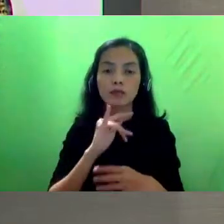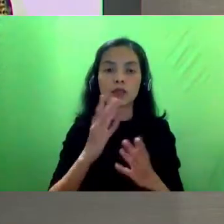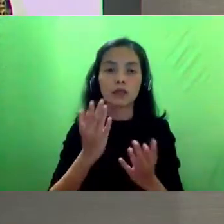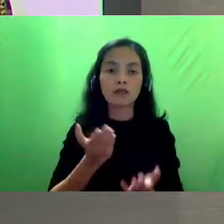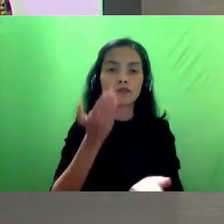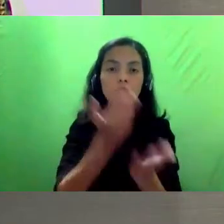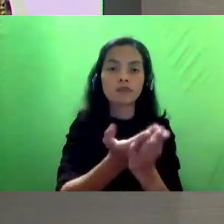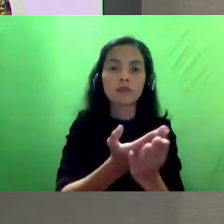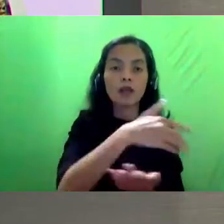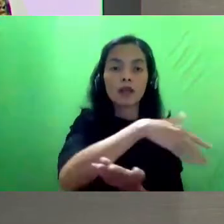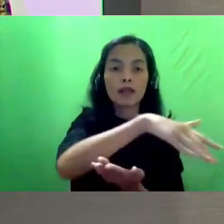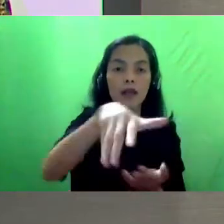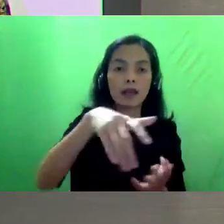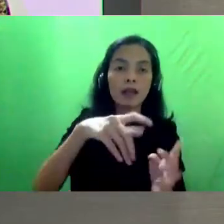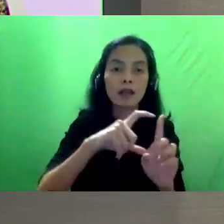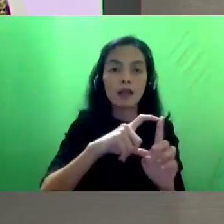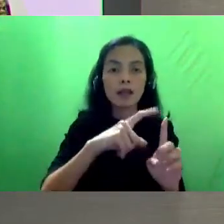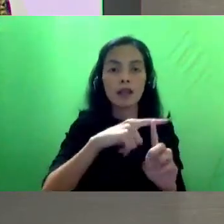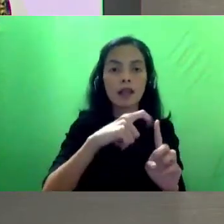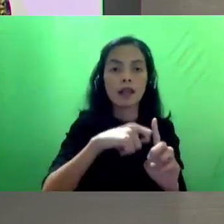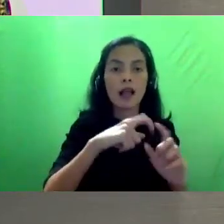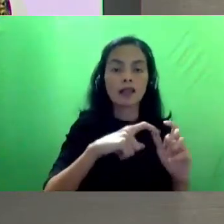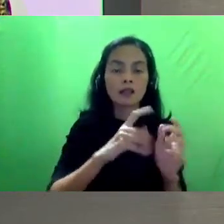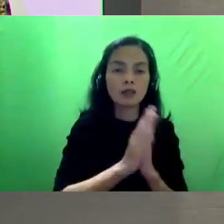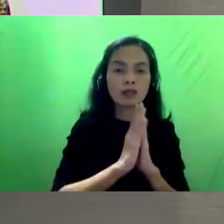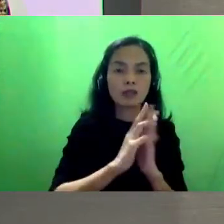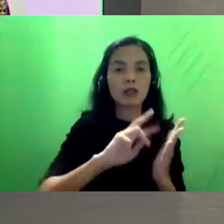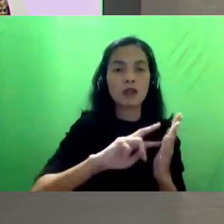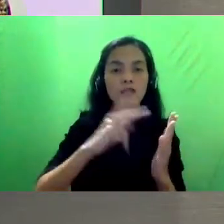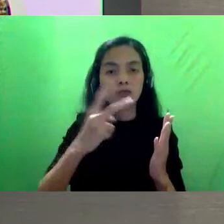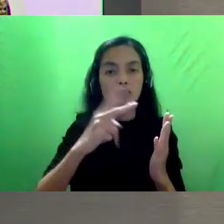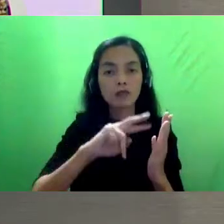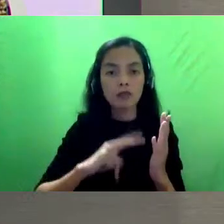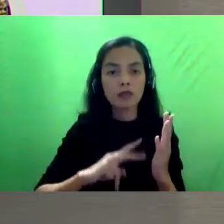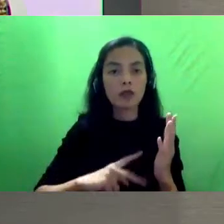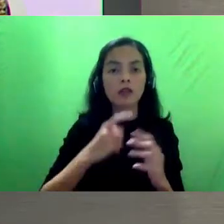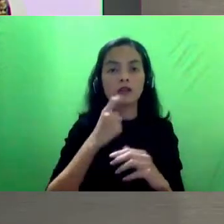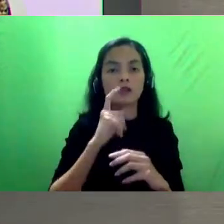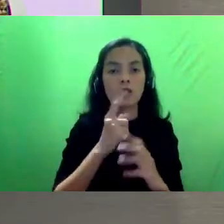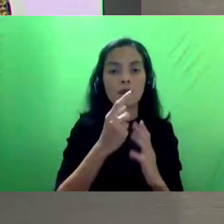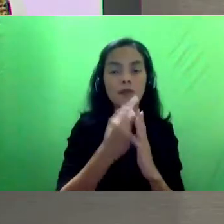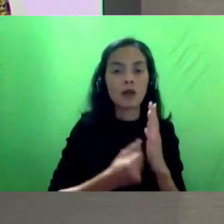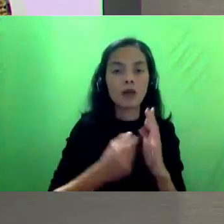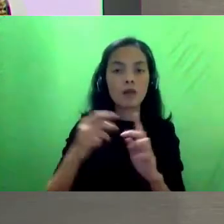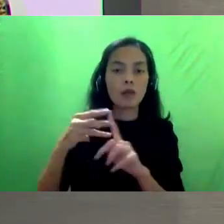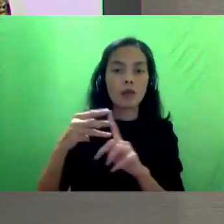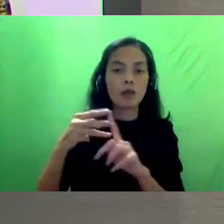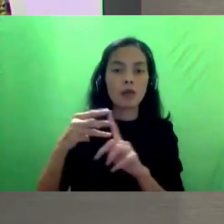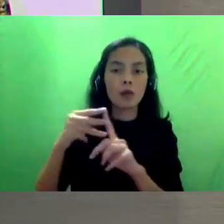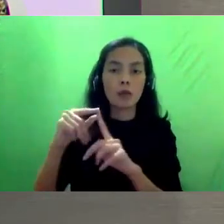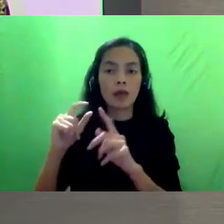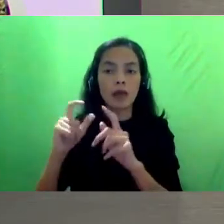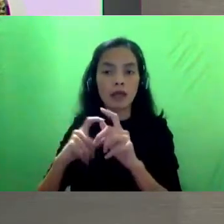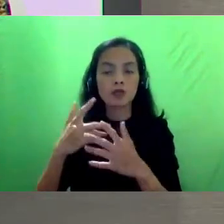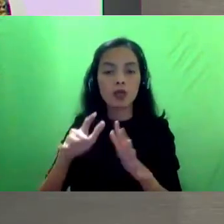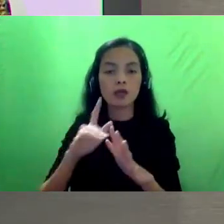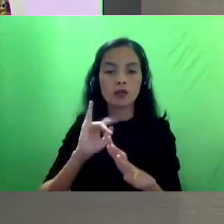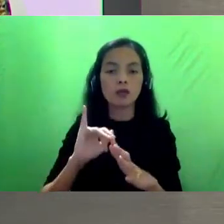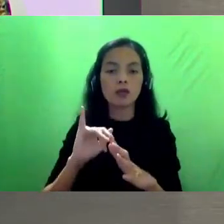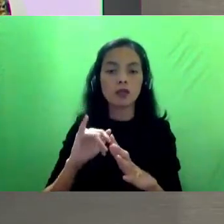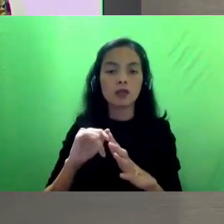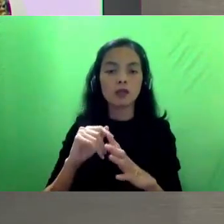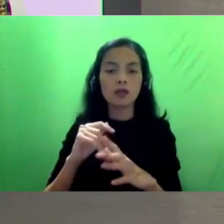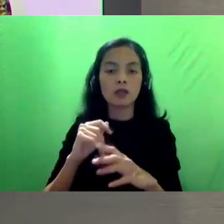DTKS, we have already the budget. The BPS already been ready to conduct that. Bappenas